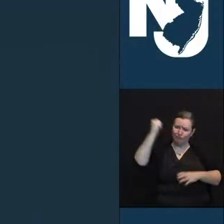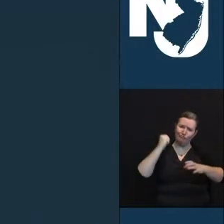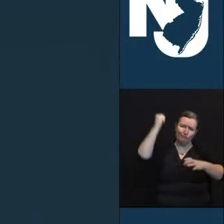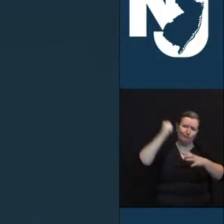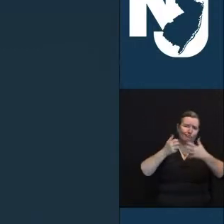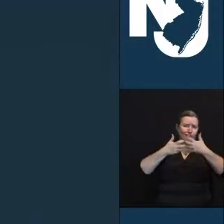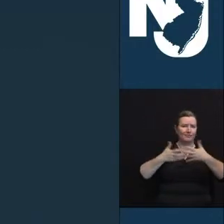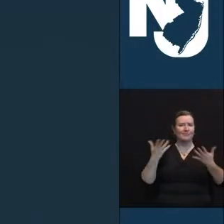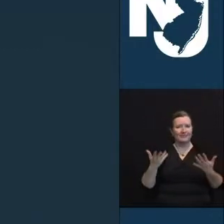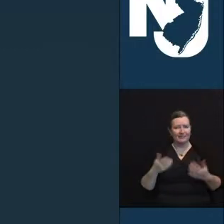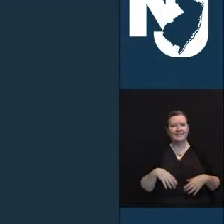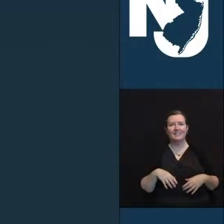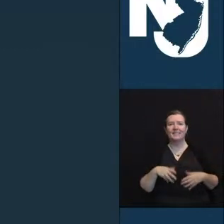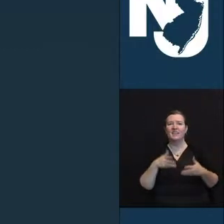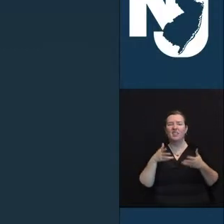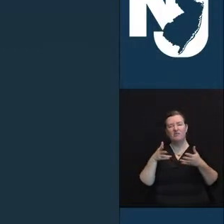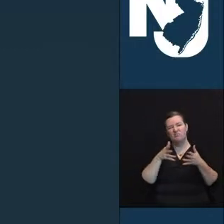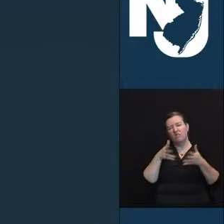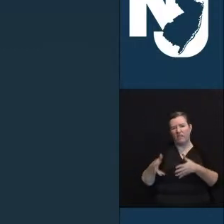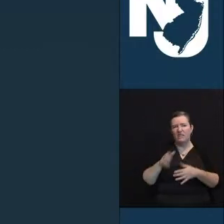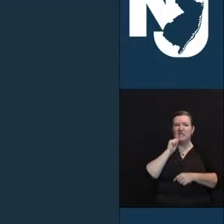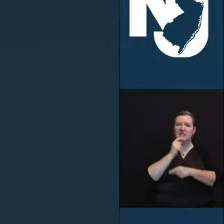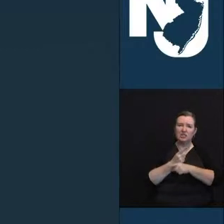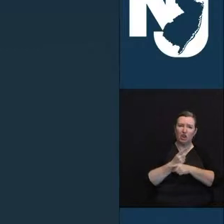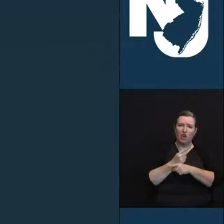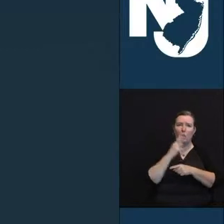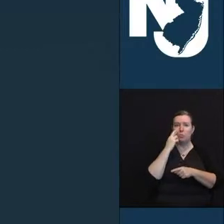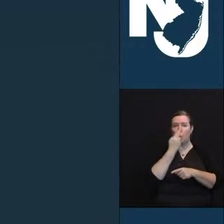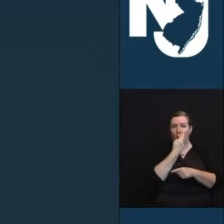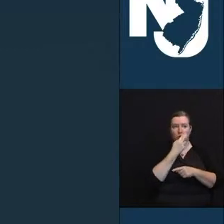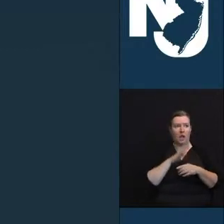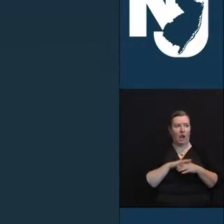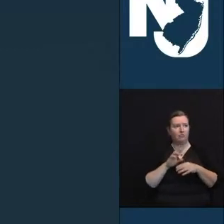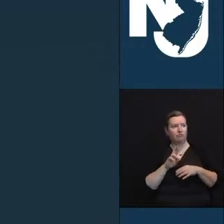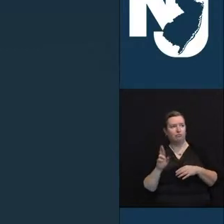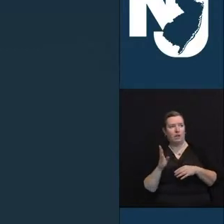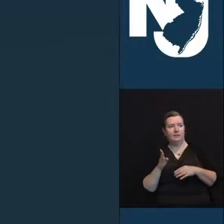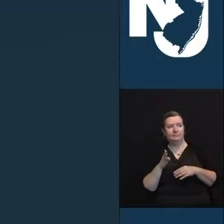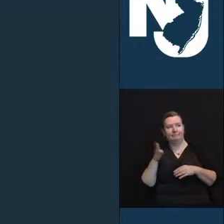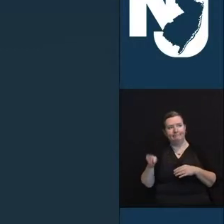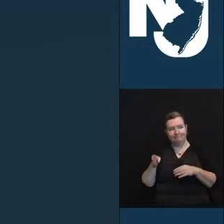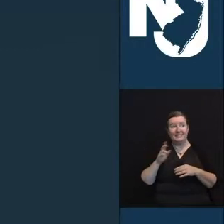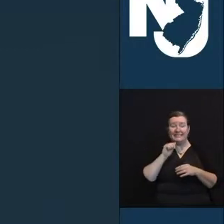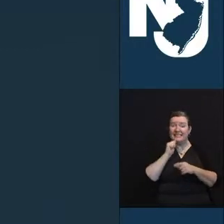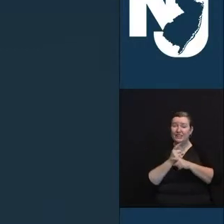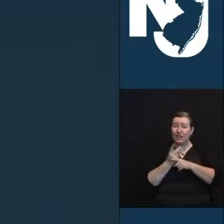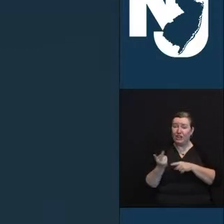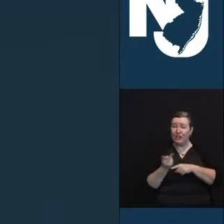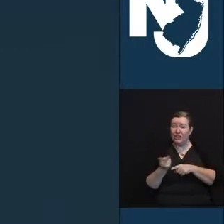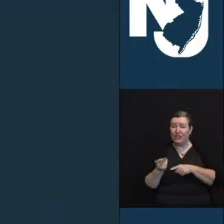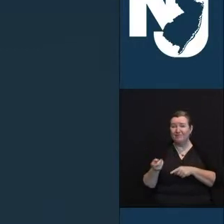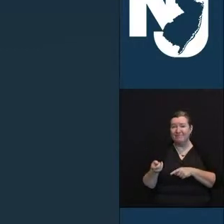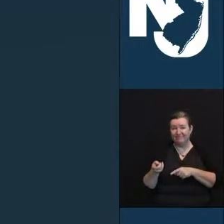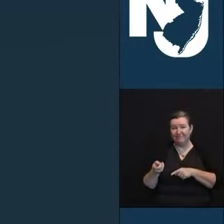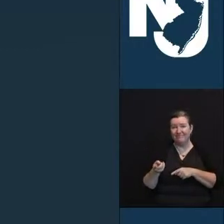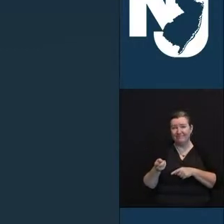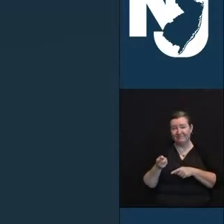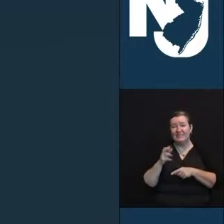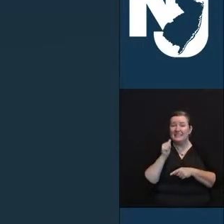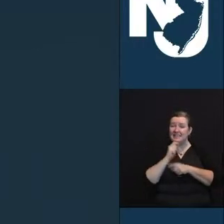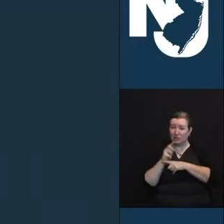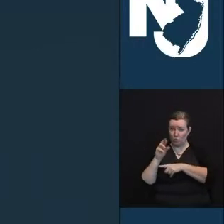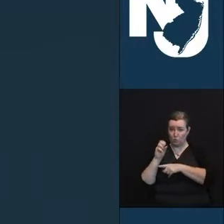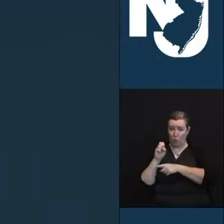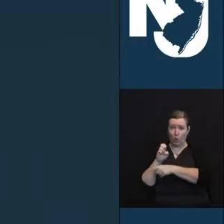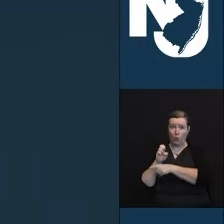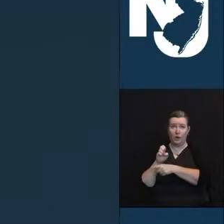survived by her sister Rose on the right, also of Nutley. By the way, Rose and Jean were